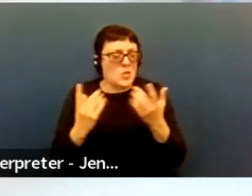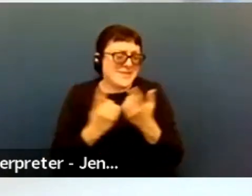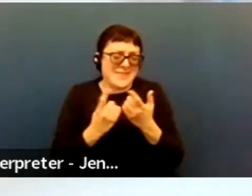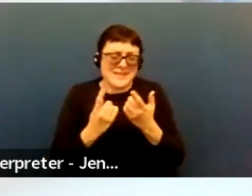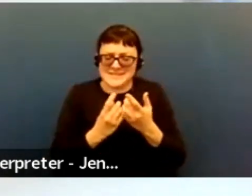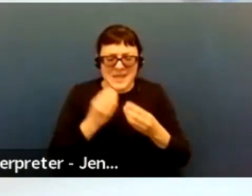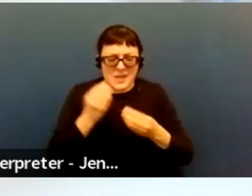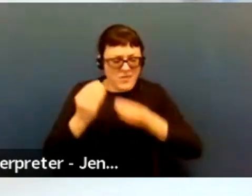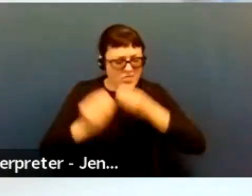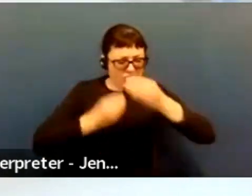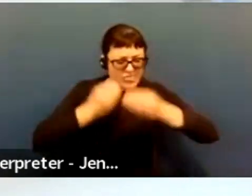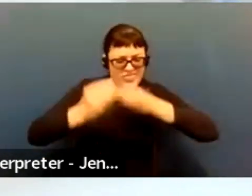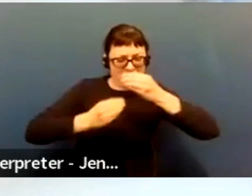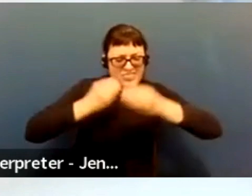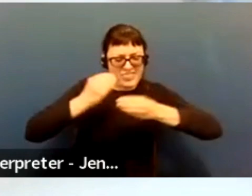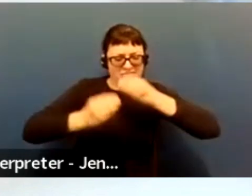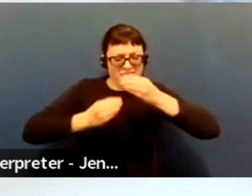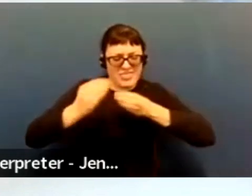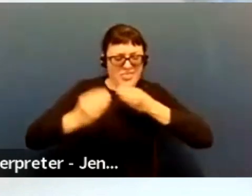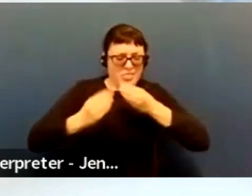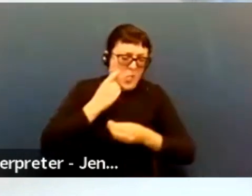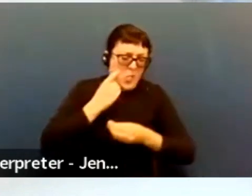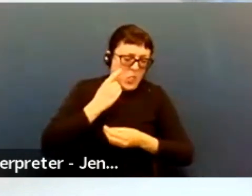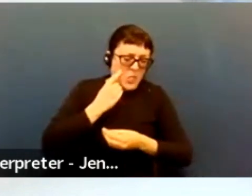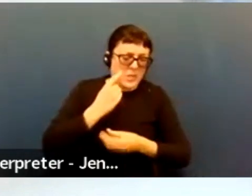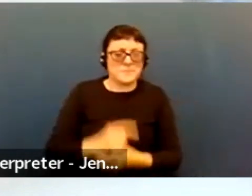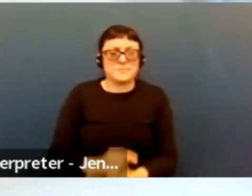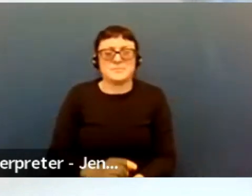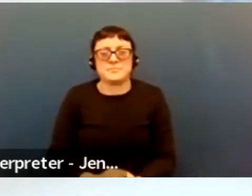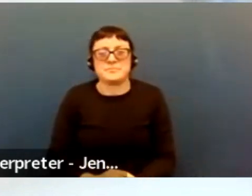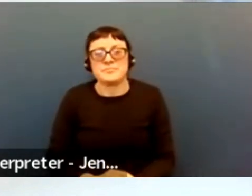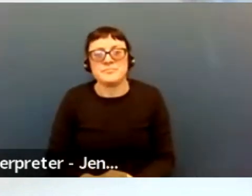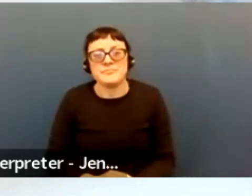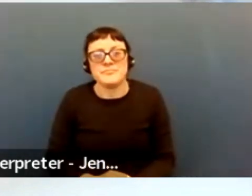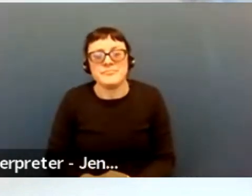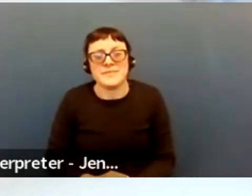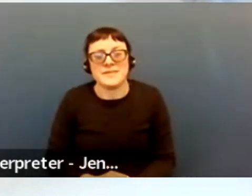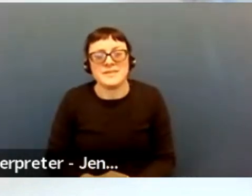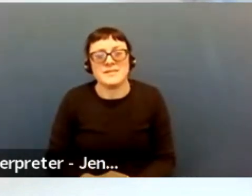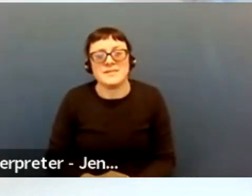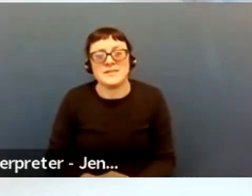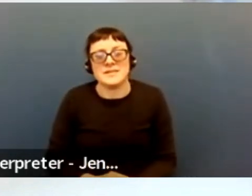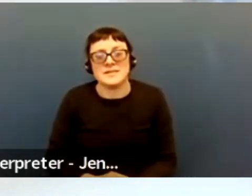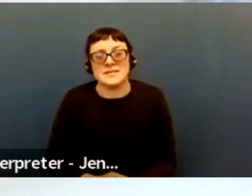completely obsessed. There's so much to play with in all of that.